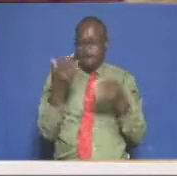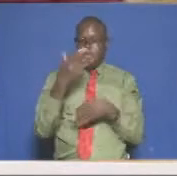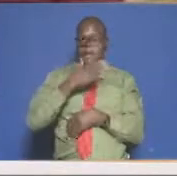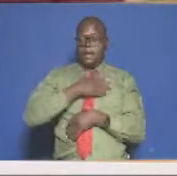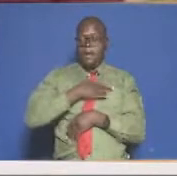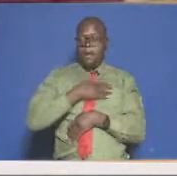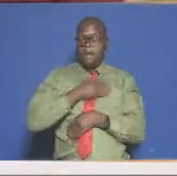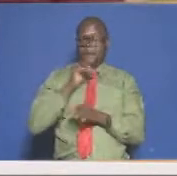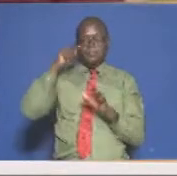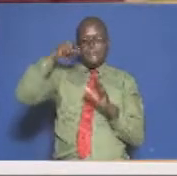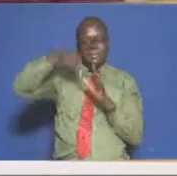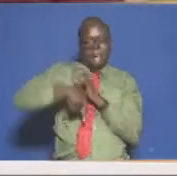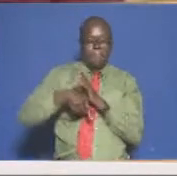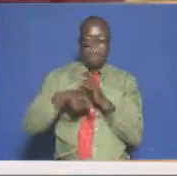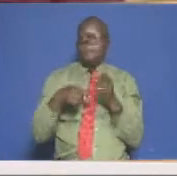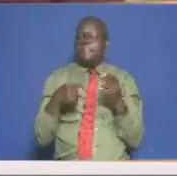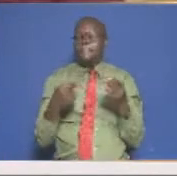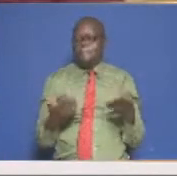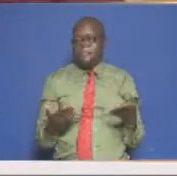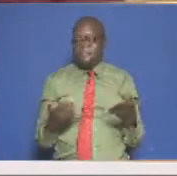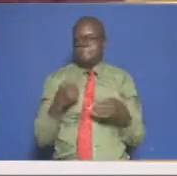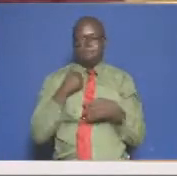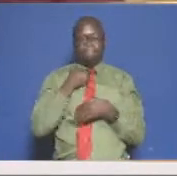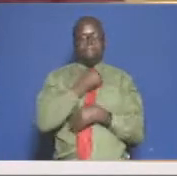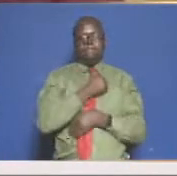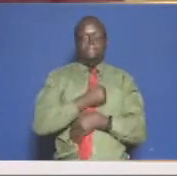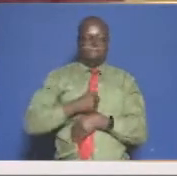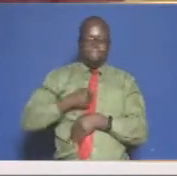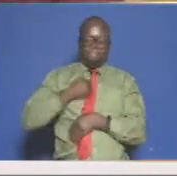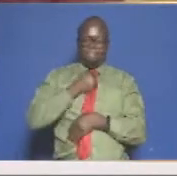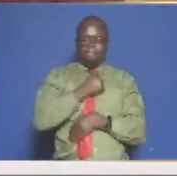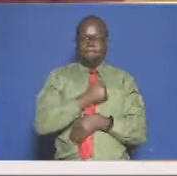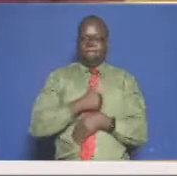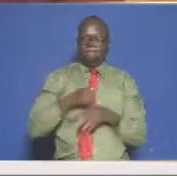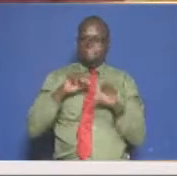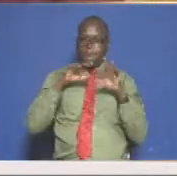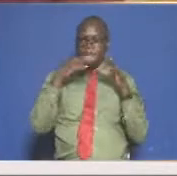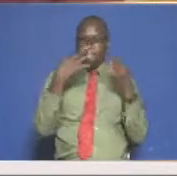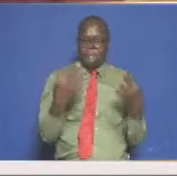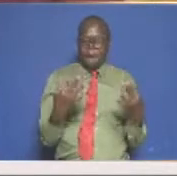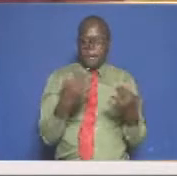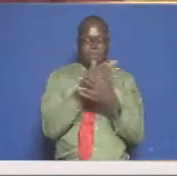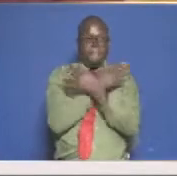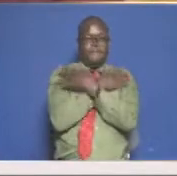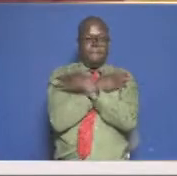my deep-felt condolences to the family of my friend,